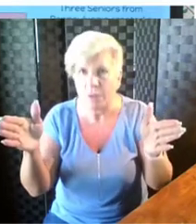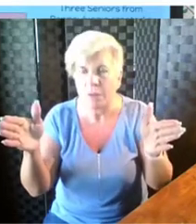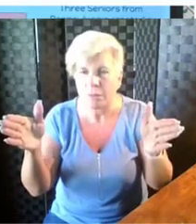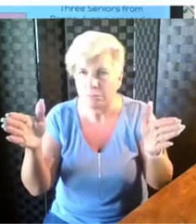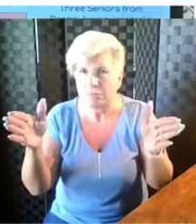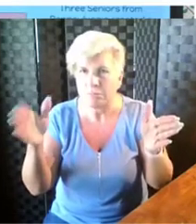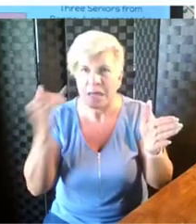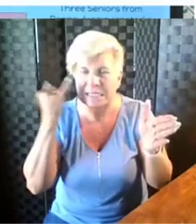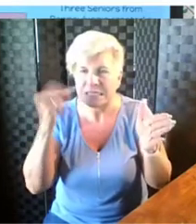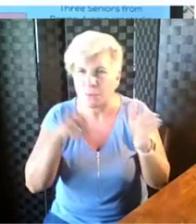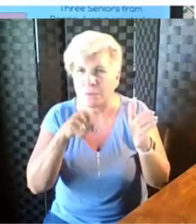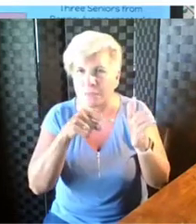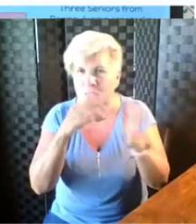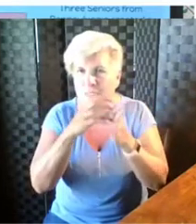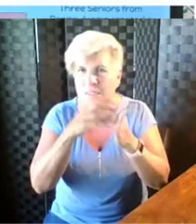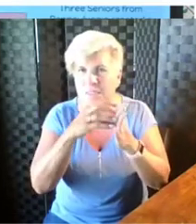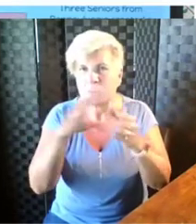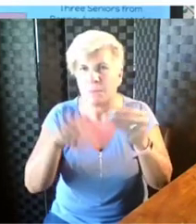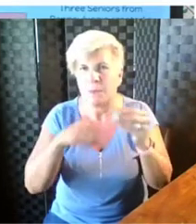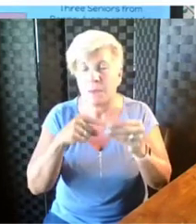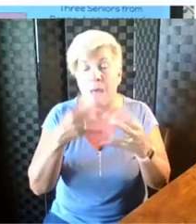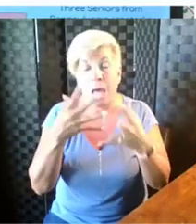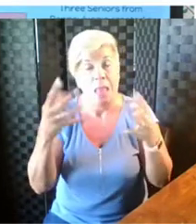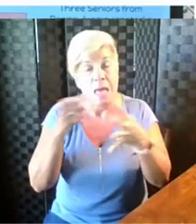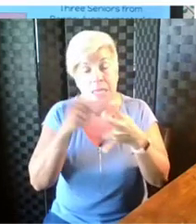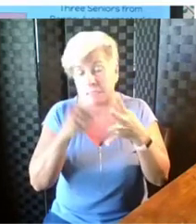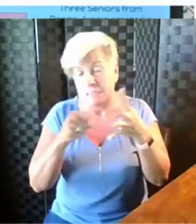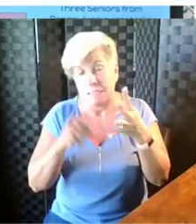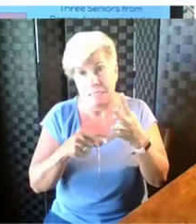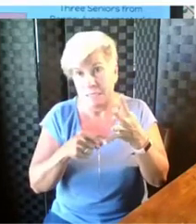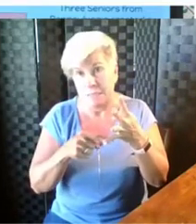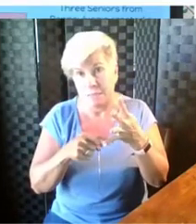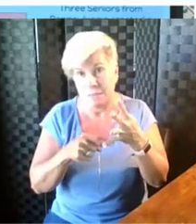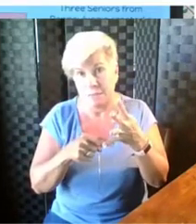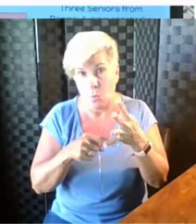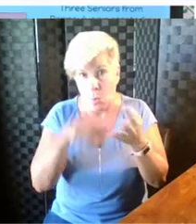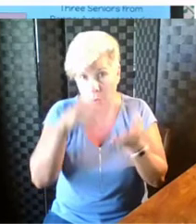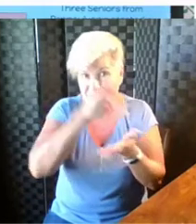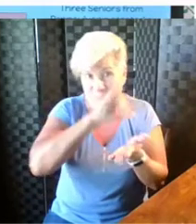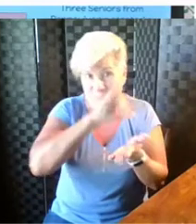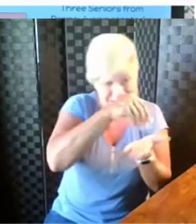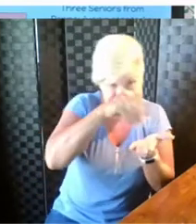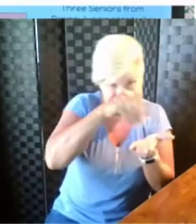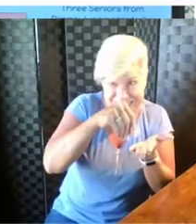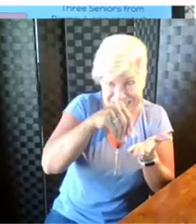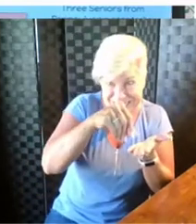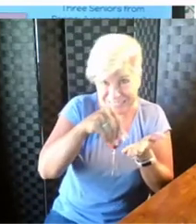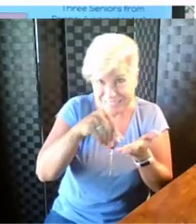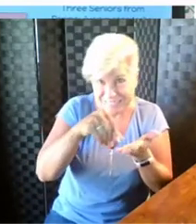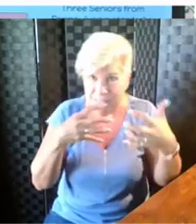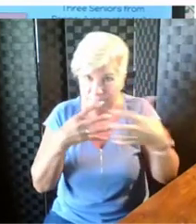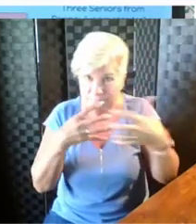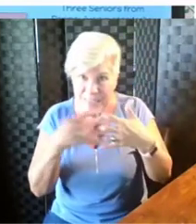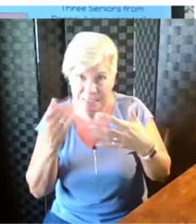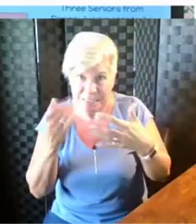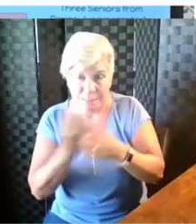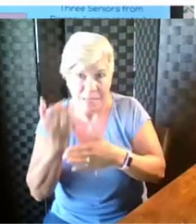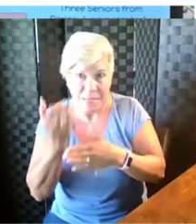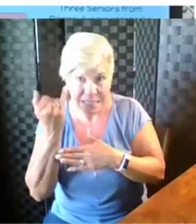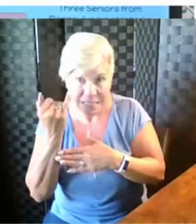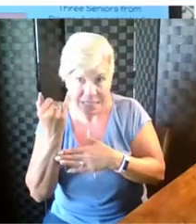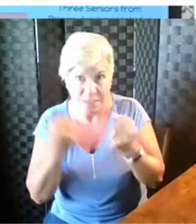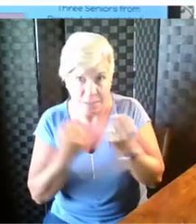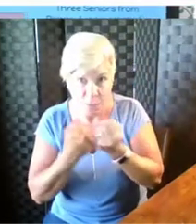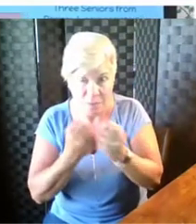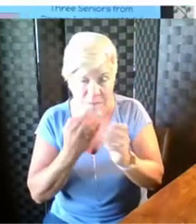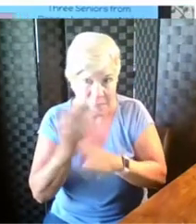about. There were lots of key details or watermelon seeds that fit in with our main idea that help support that